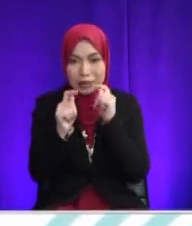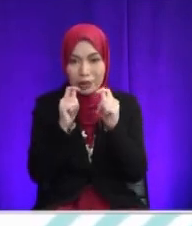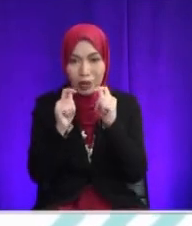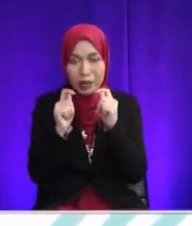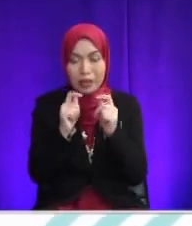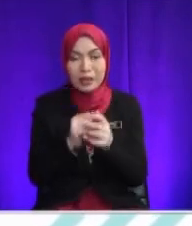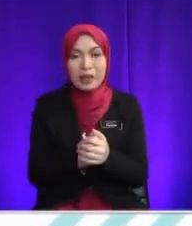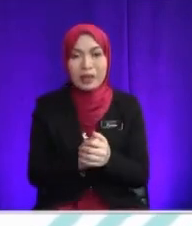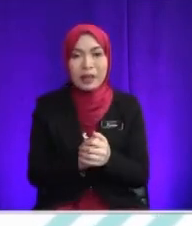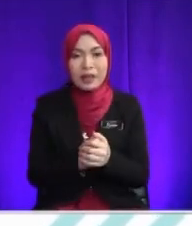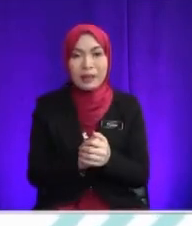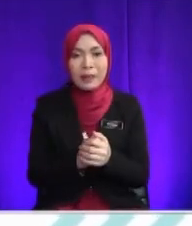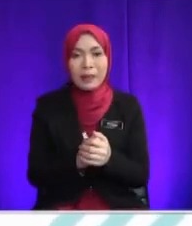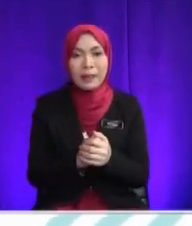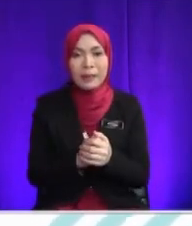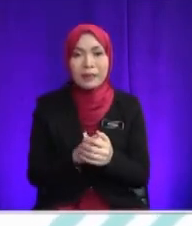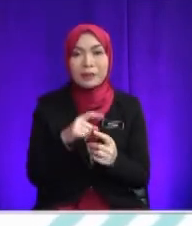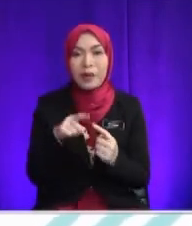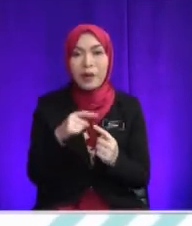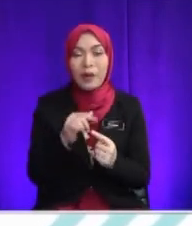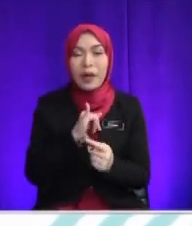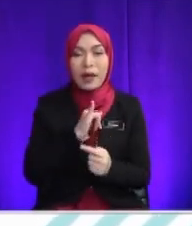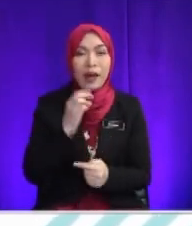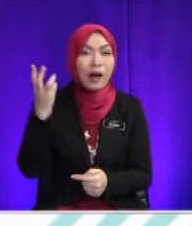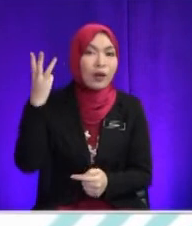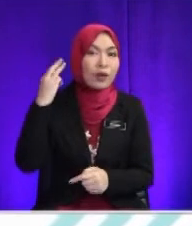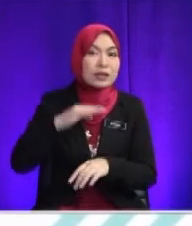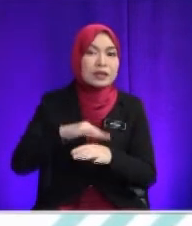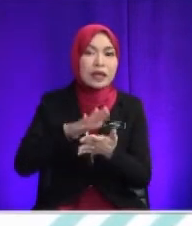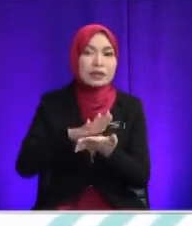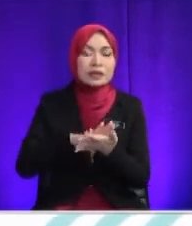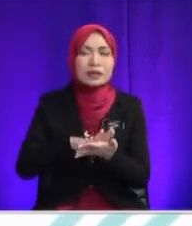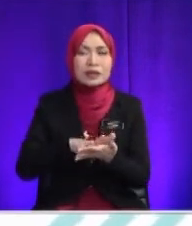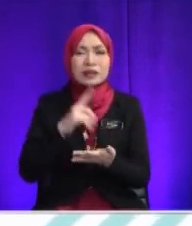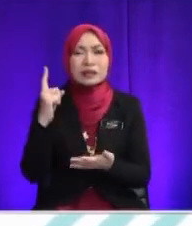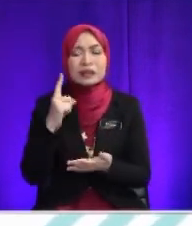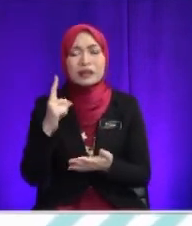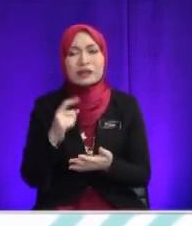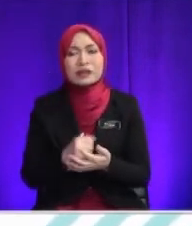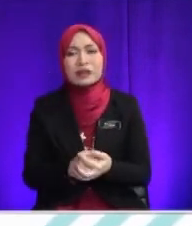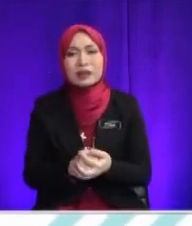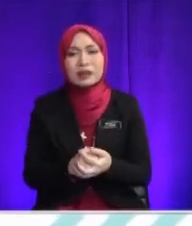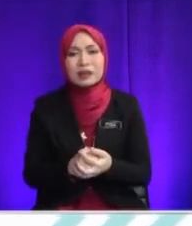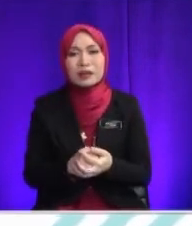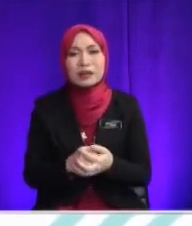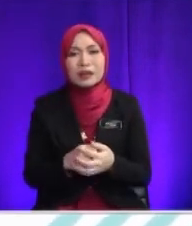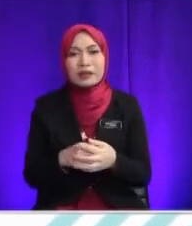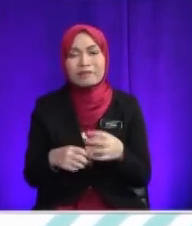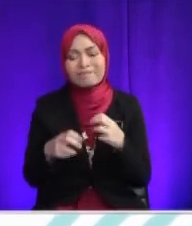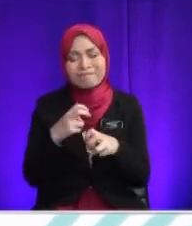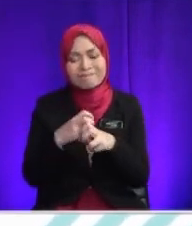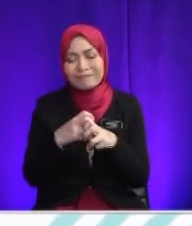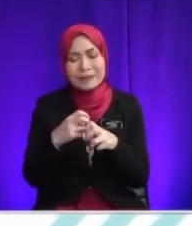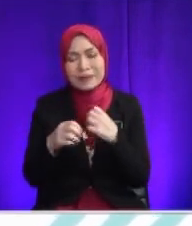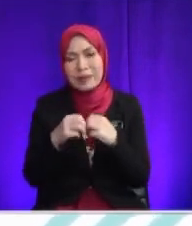When I was at school, I was always getting into trouble, usually for vandalism and shoplifting, but once for